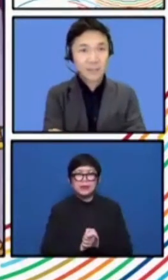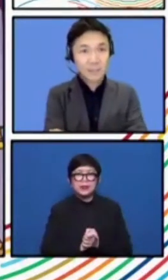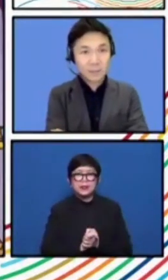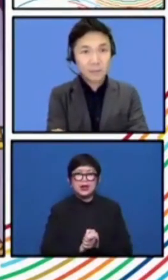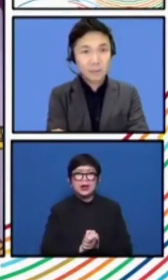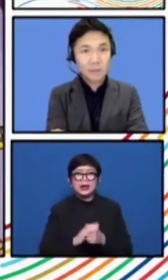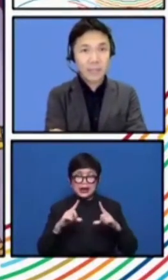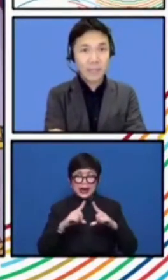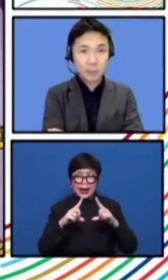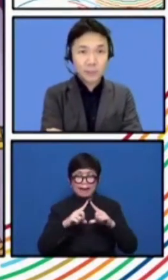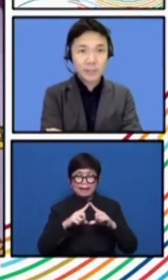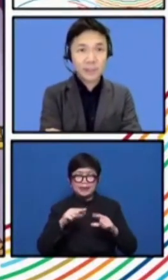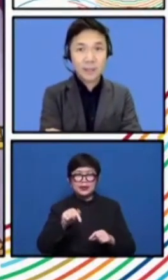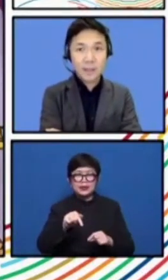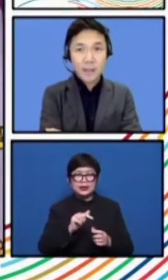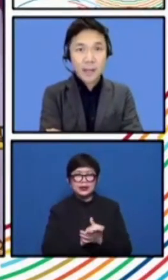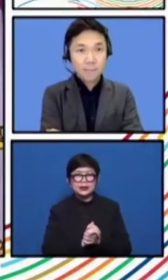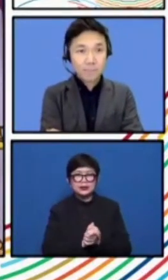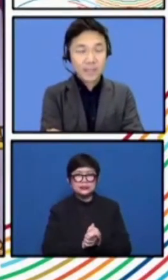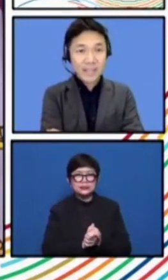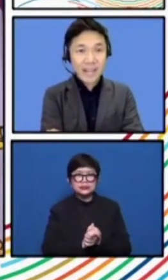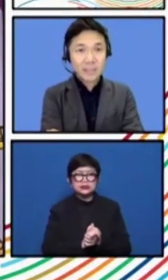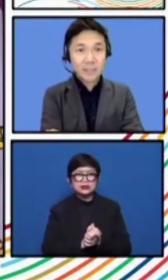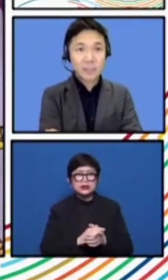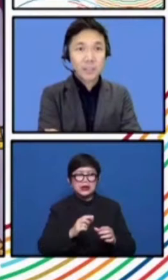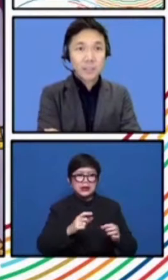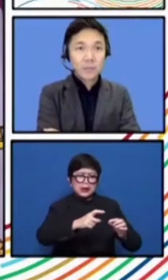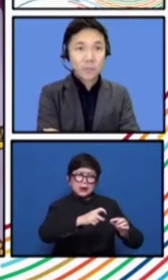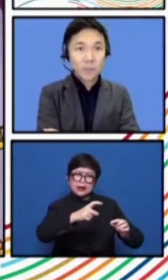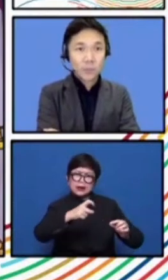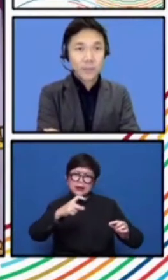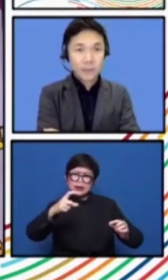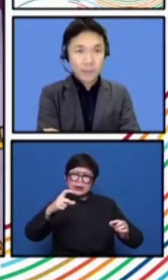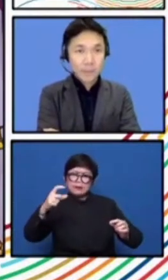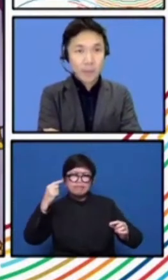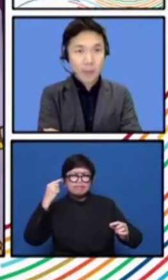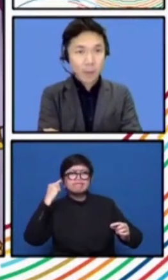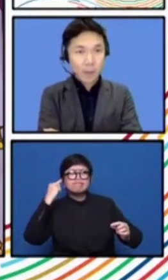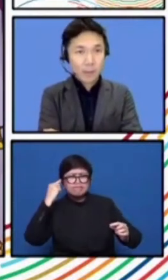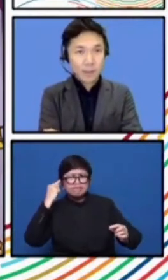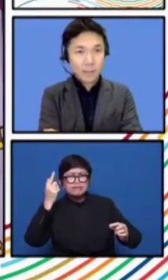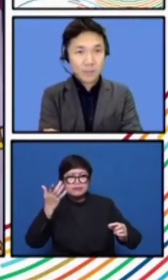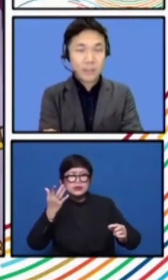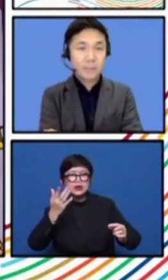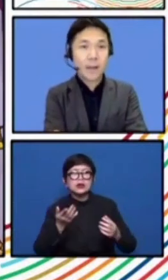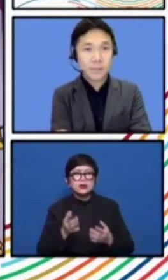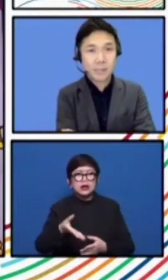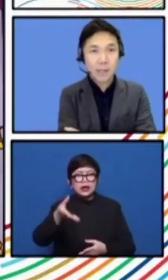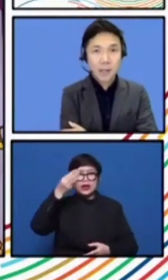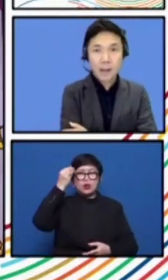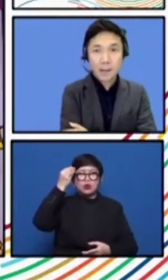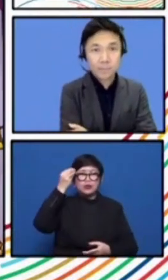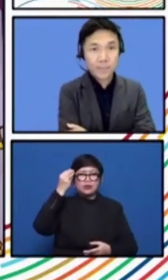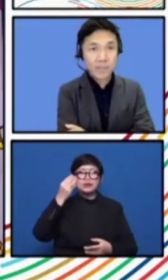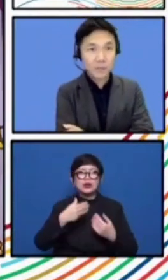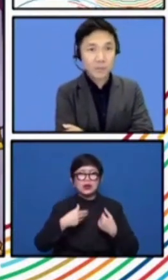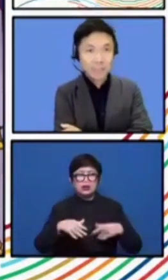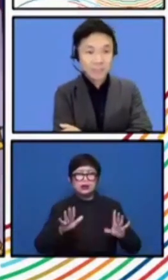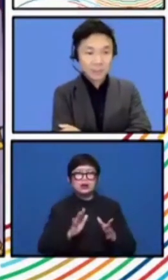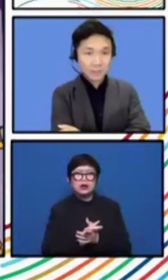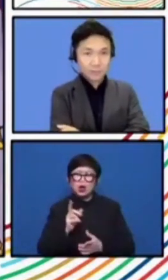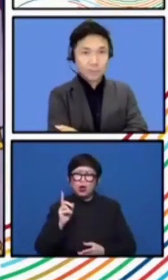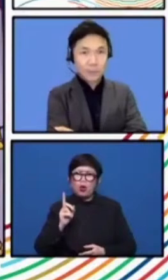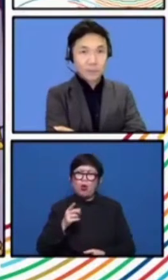the signals and emergency indicators for the our wish usually impact pwds